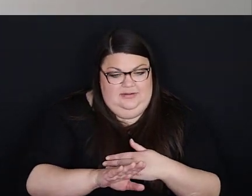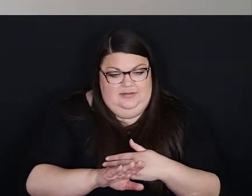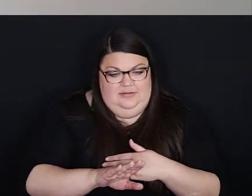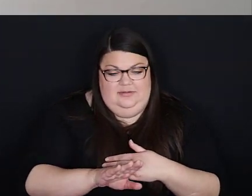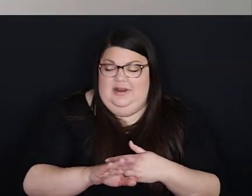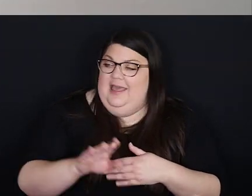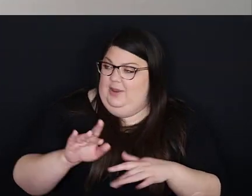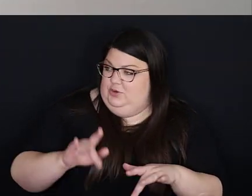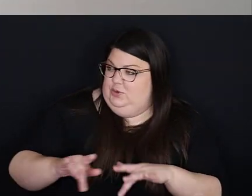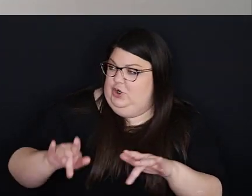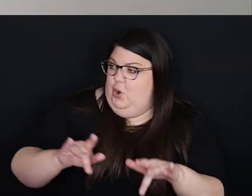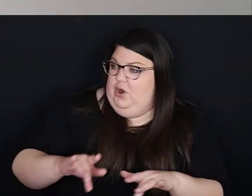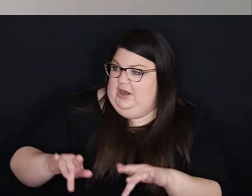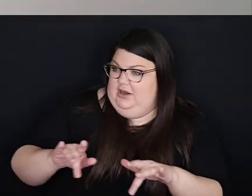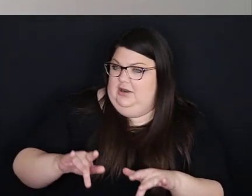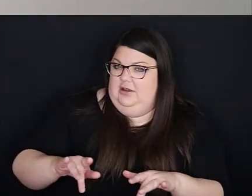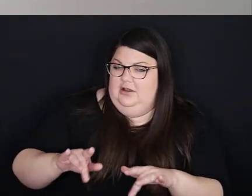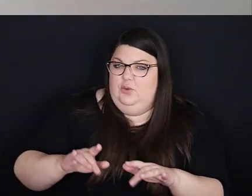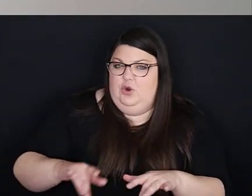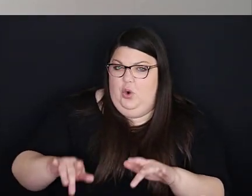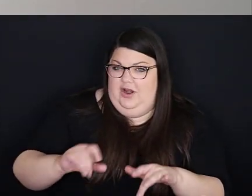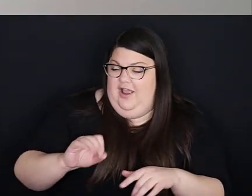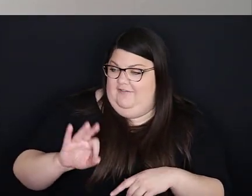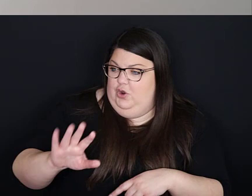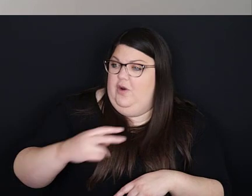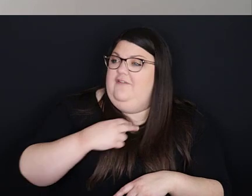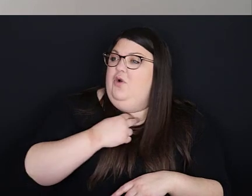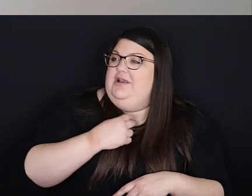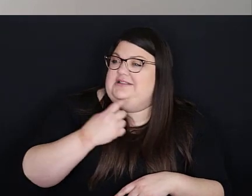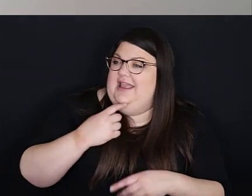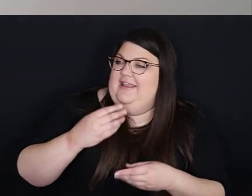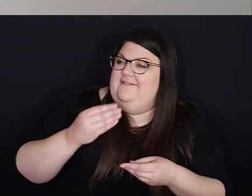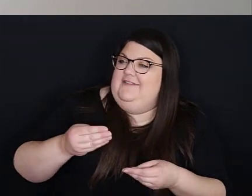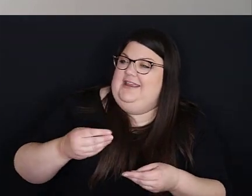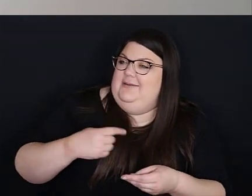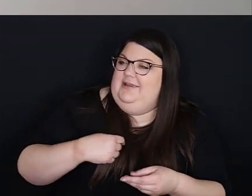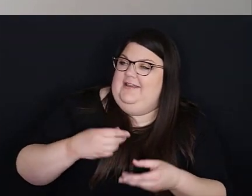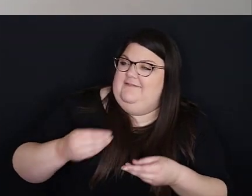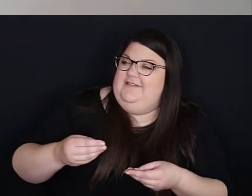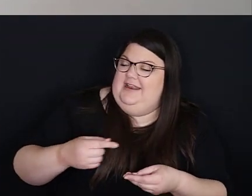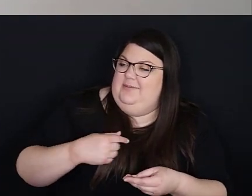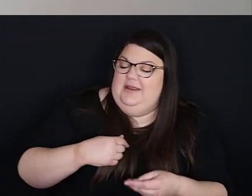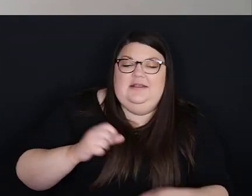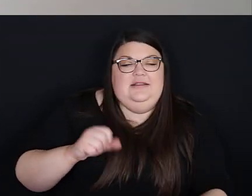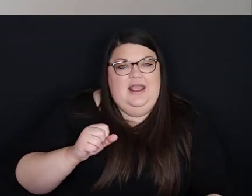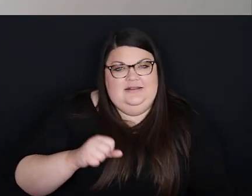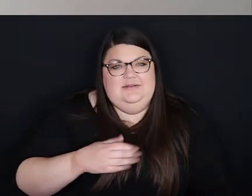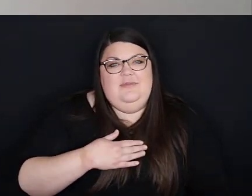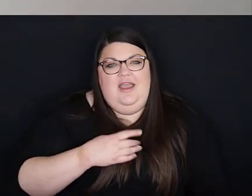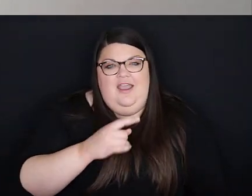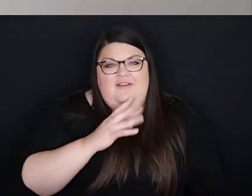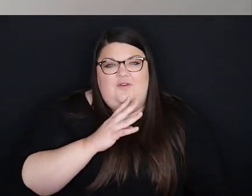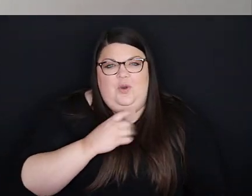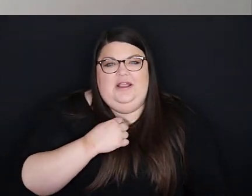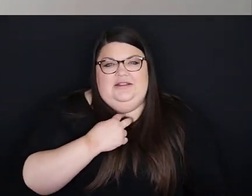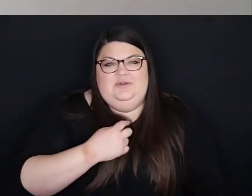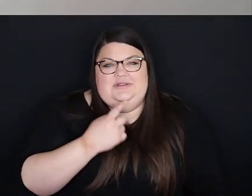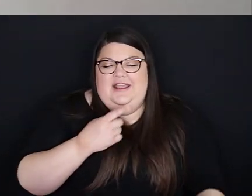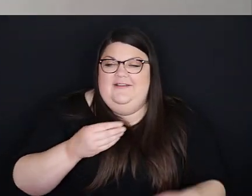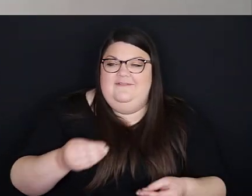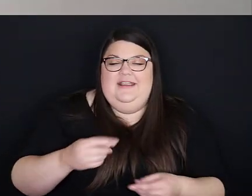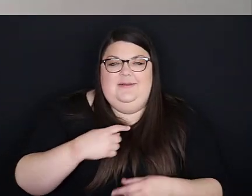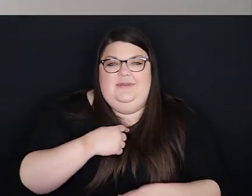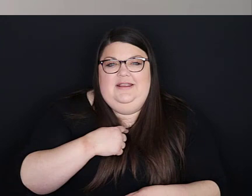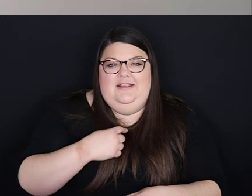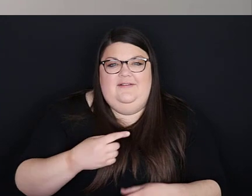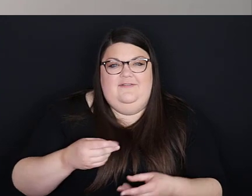and there was a recording. There was a recording of your voice saying, "Feed me, feed me." My voice was saying over and over again, "Feed